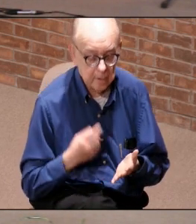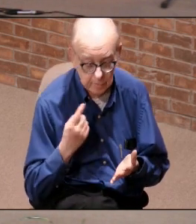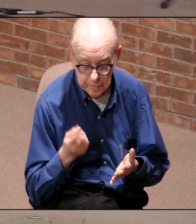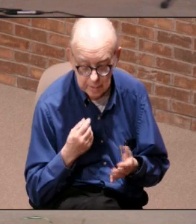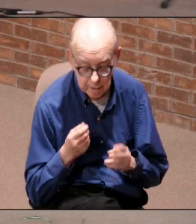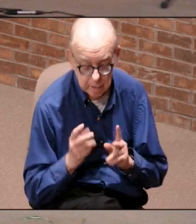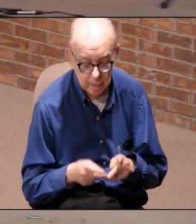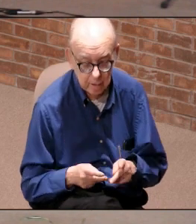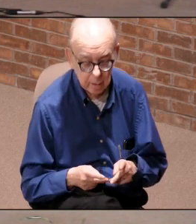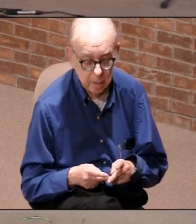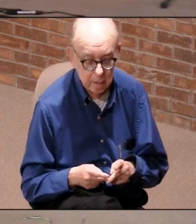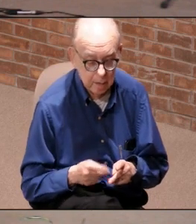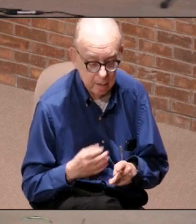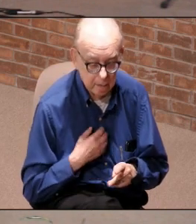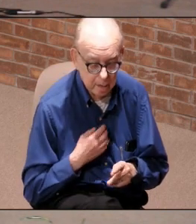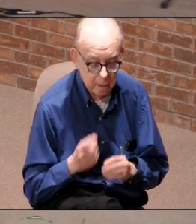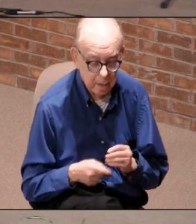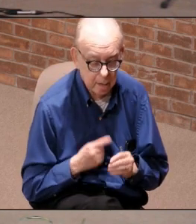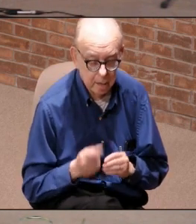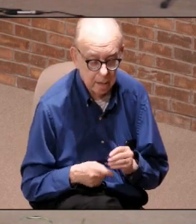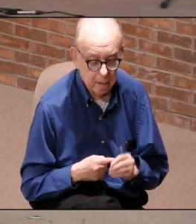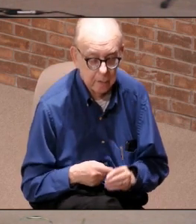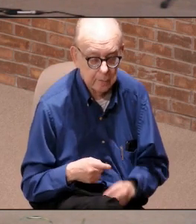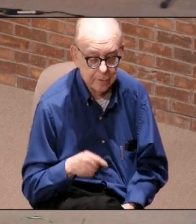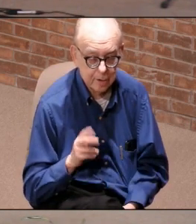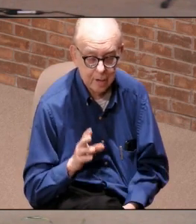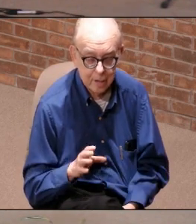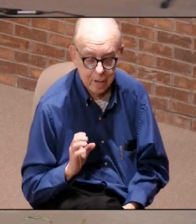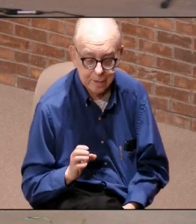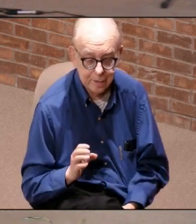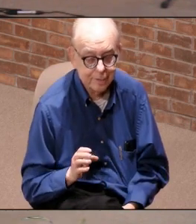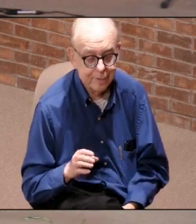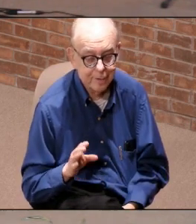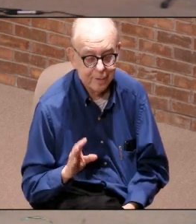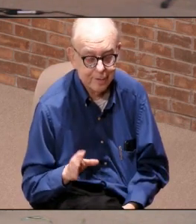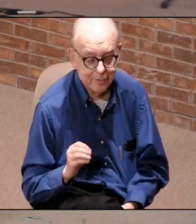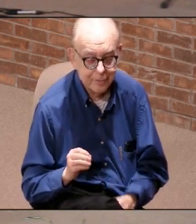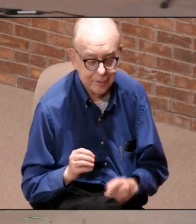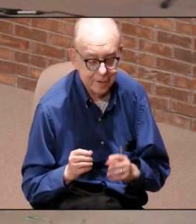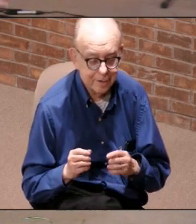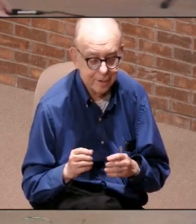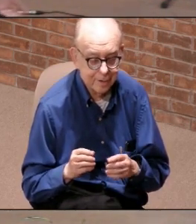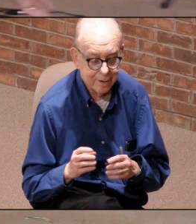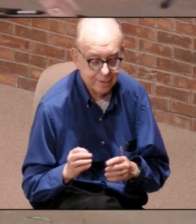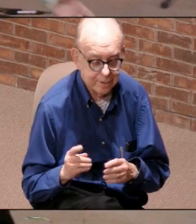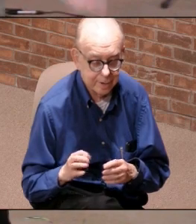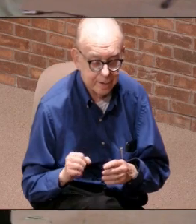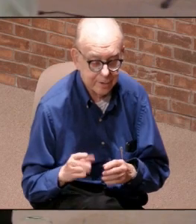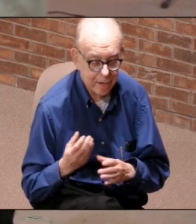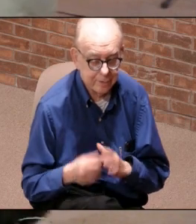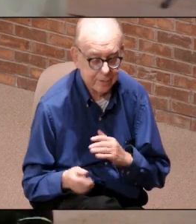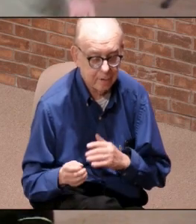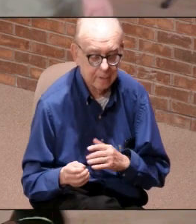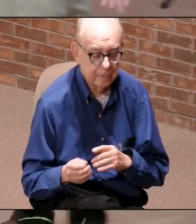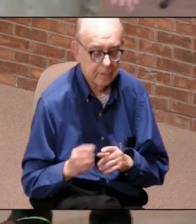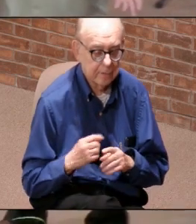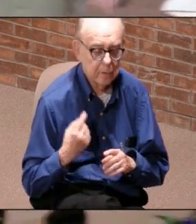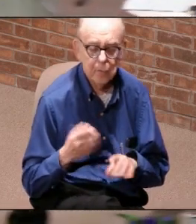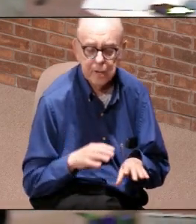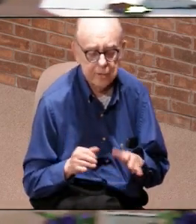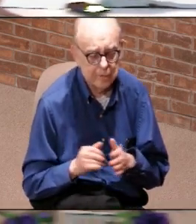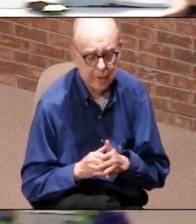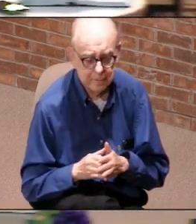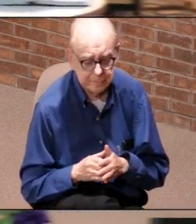anybody would complain to snow when it's 150 degrees outside. I think they would welcome it. But we